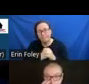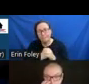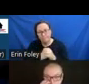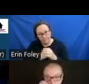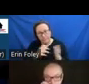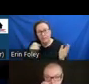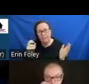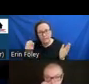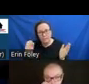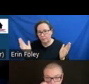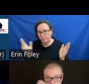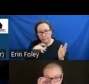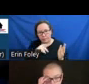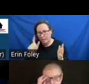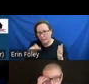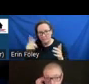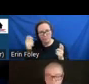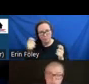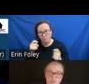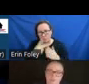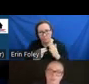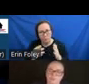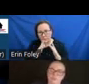you that you're not supposed to be doing that.